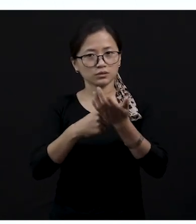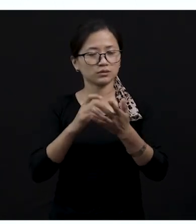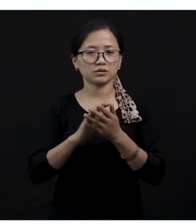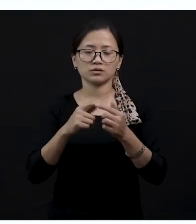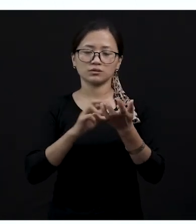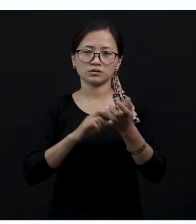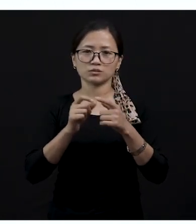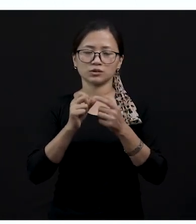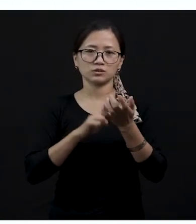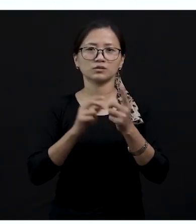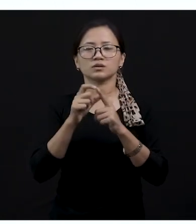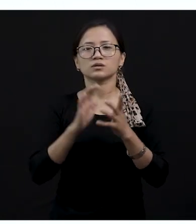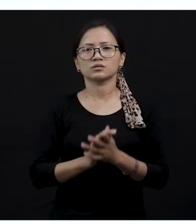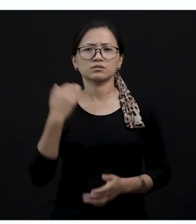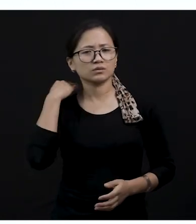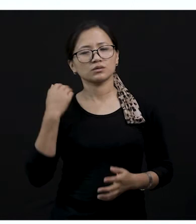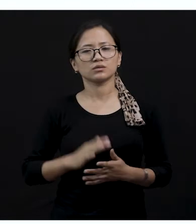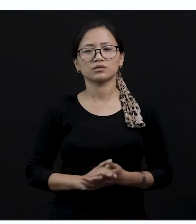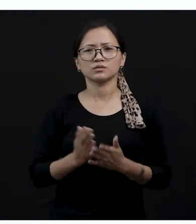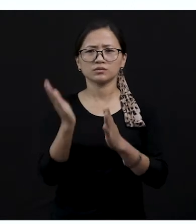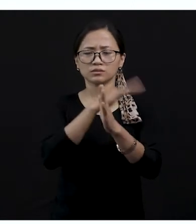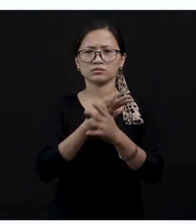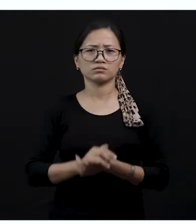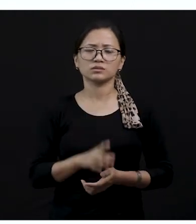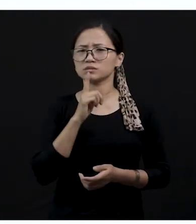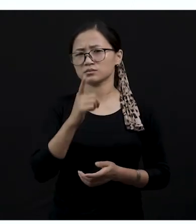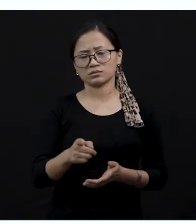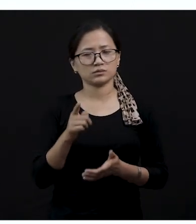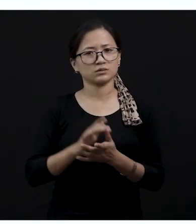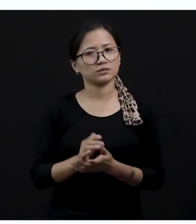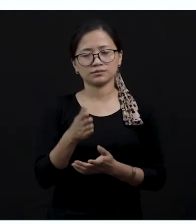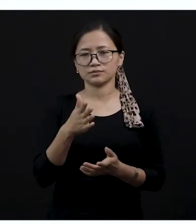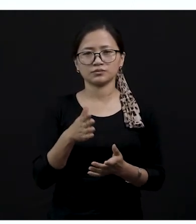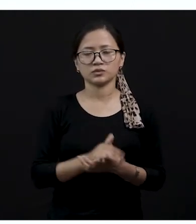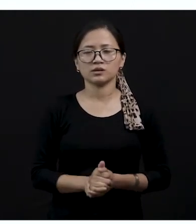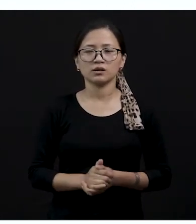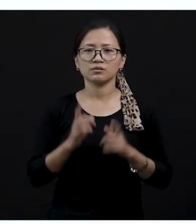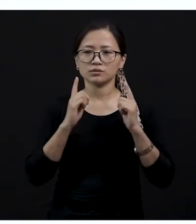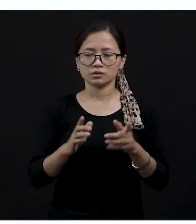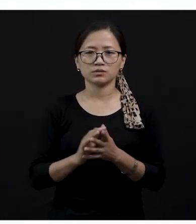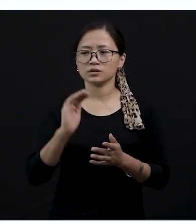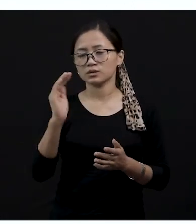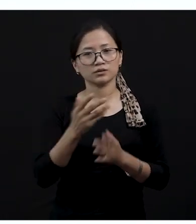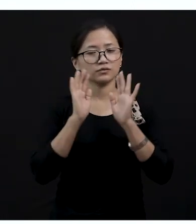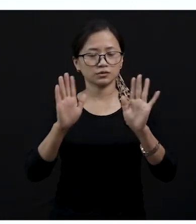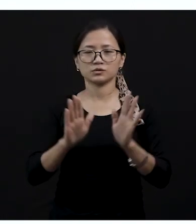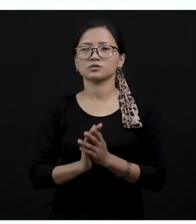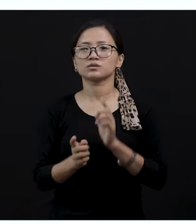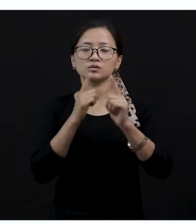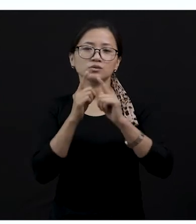respond. And finally, their boring day, before they had nothing to say, right? But now they have something to talk about, right?